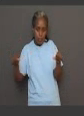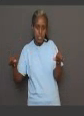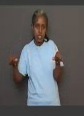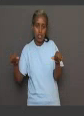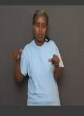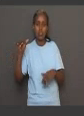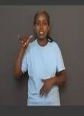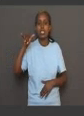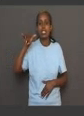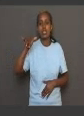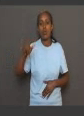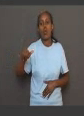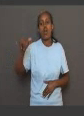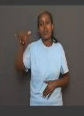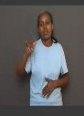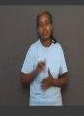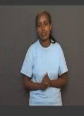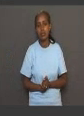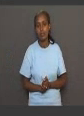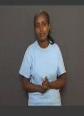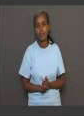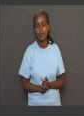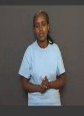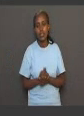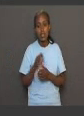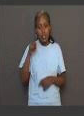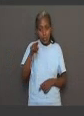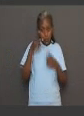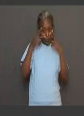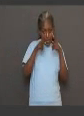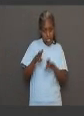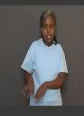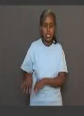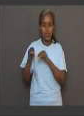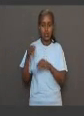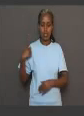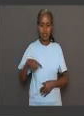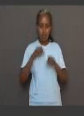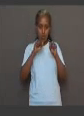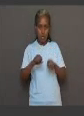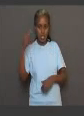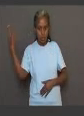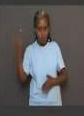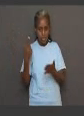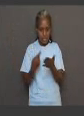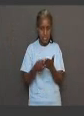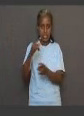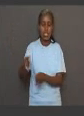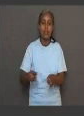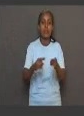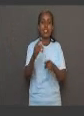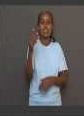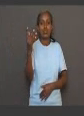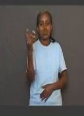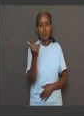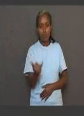the y-axis. You see, students, we can use this method to plot